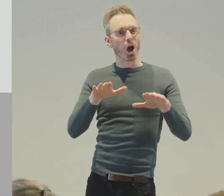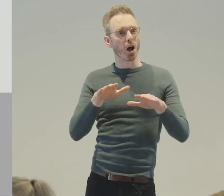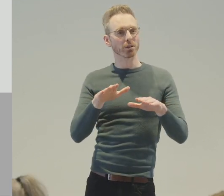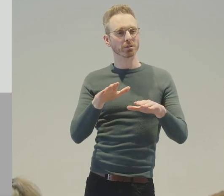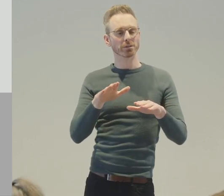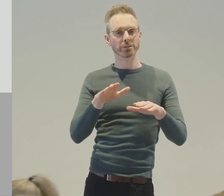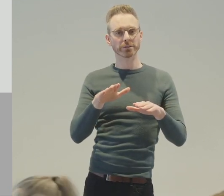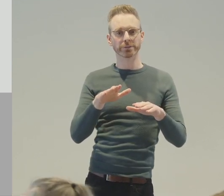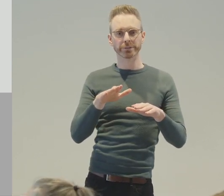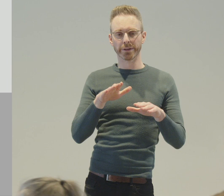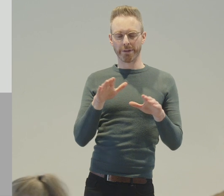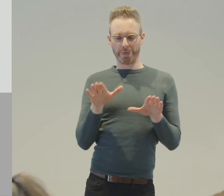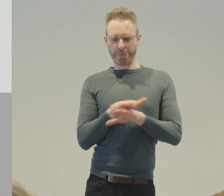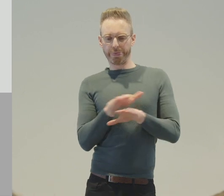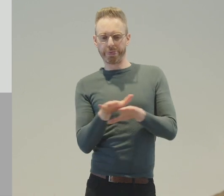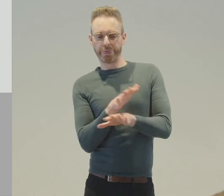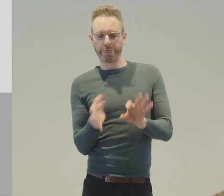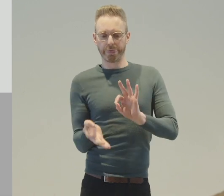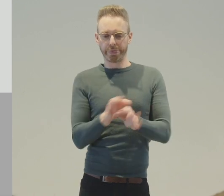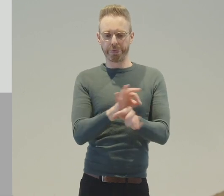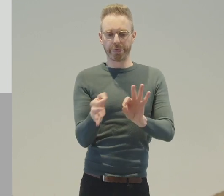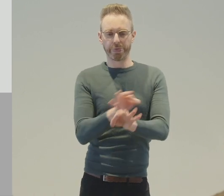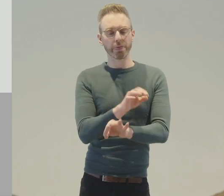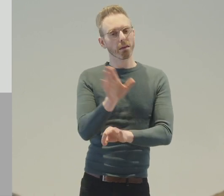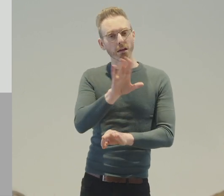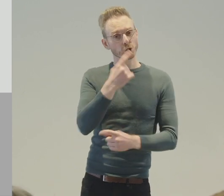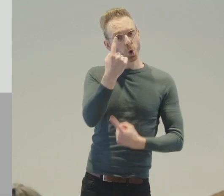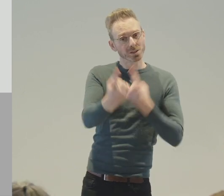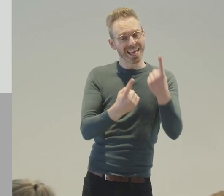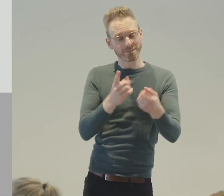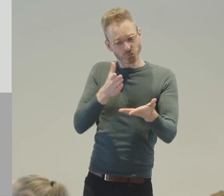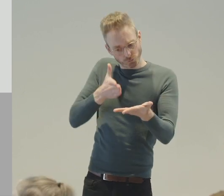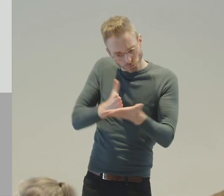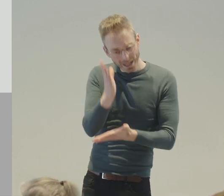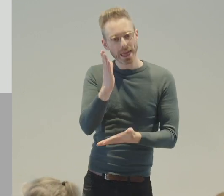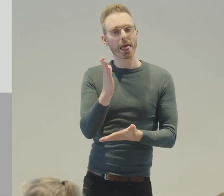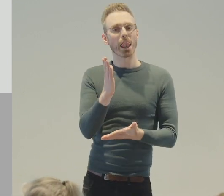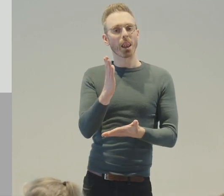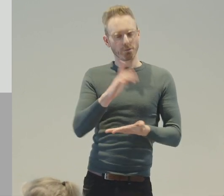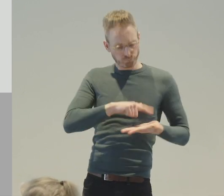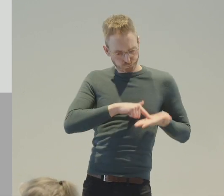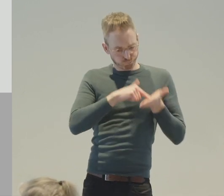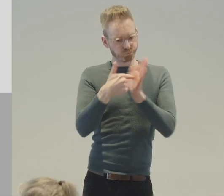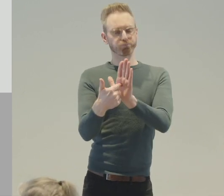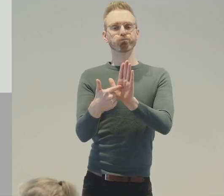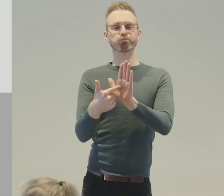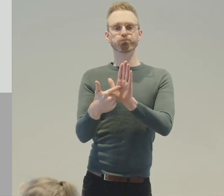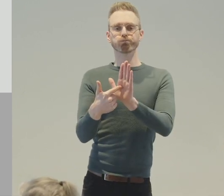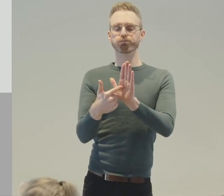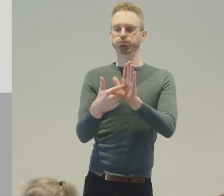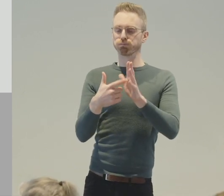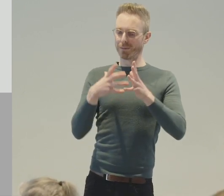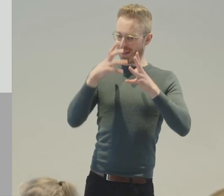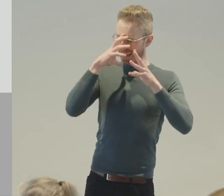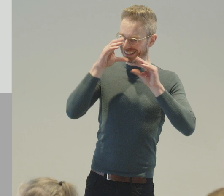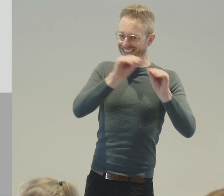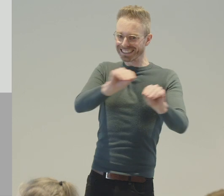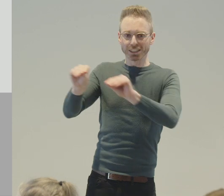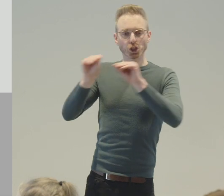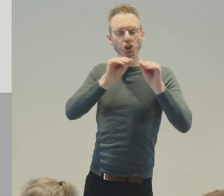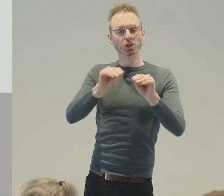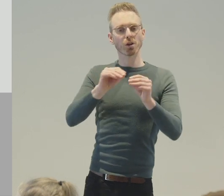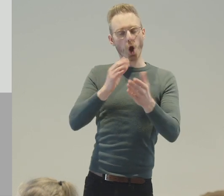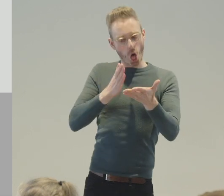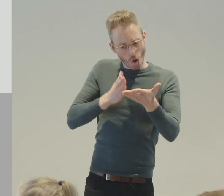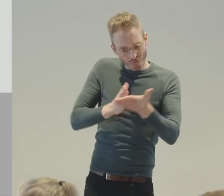authentic. That's what we like teach, and that's what we encourage, to be authentic